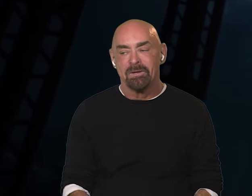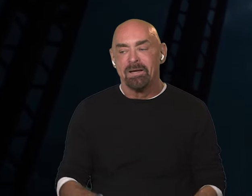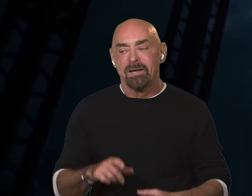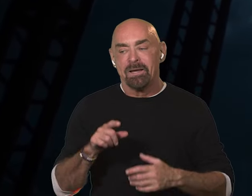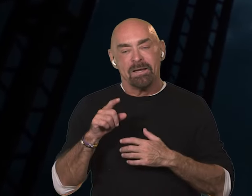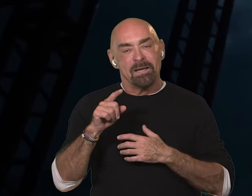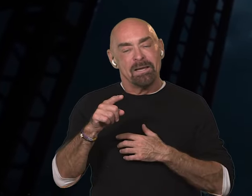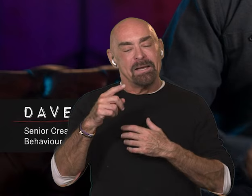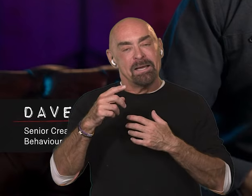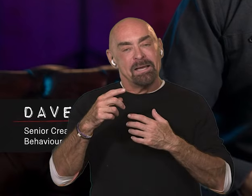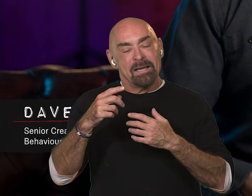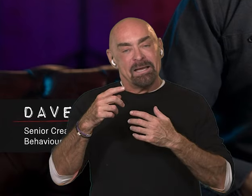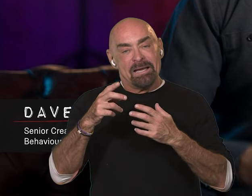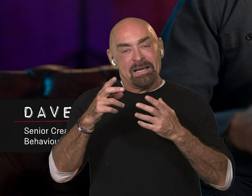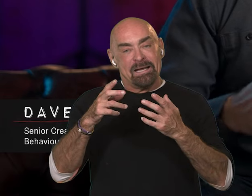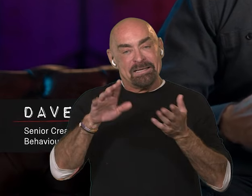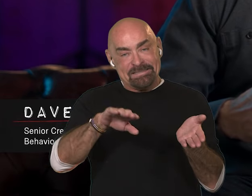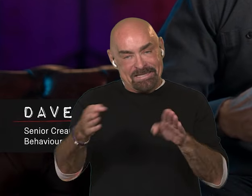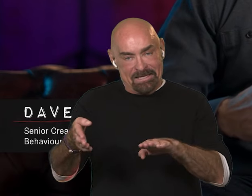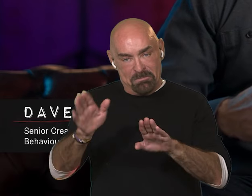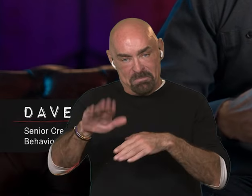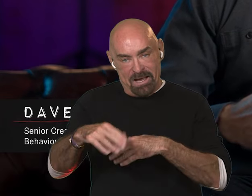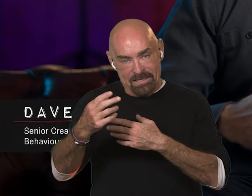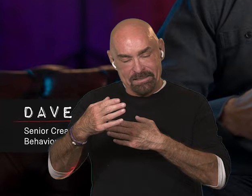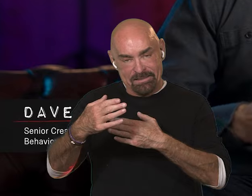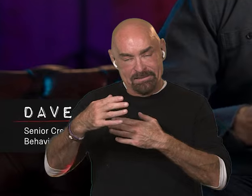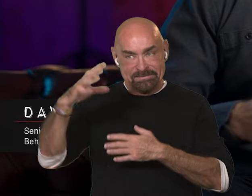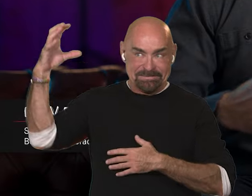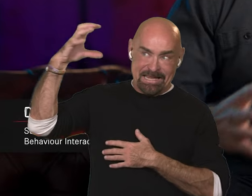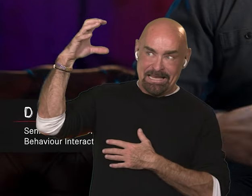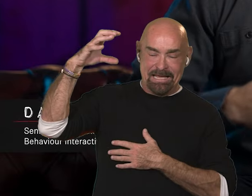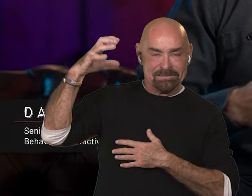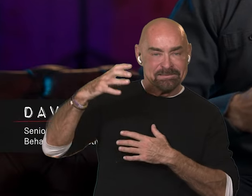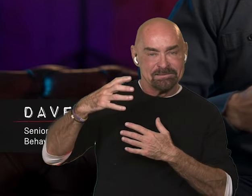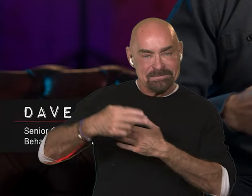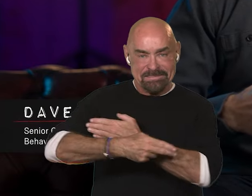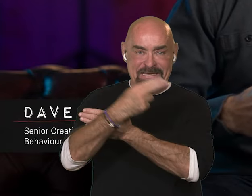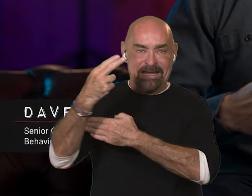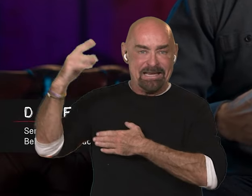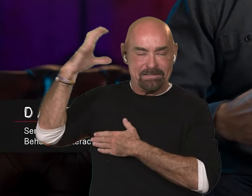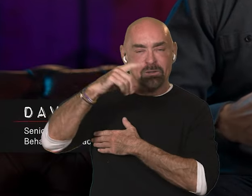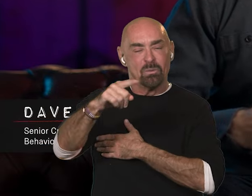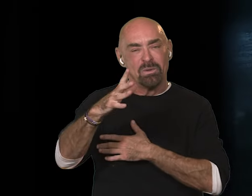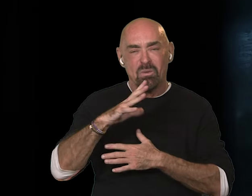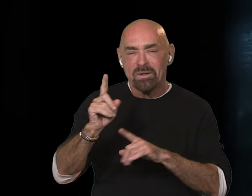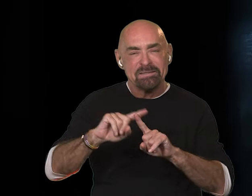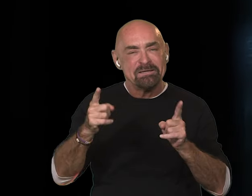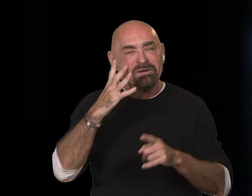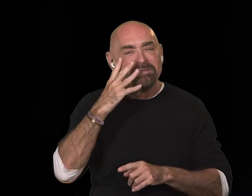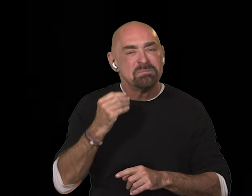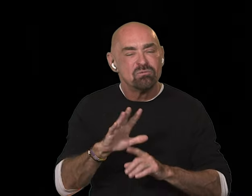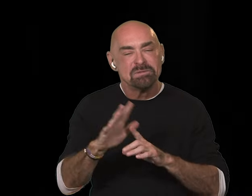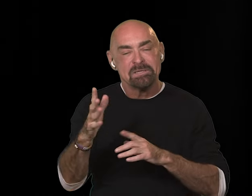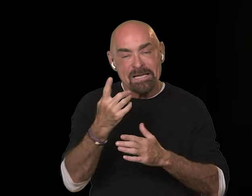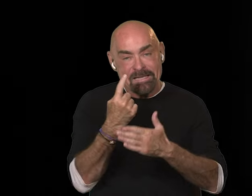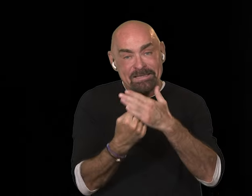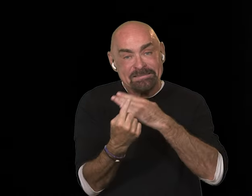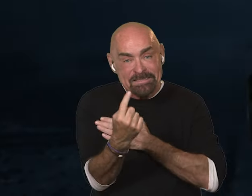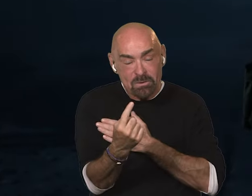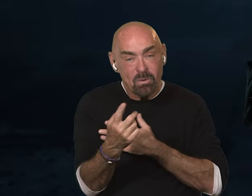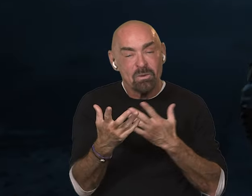For the longest time on Dead by Daylight, we knew that we wanted to offer different types of experience to our players. And a single